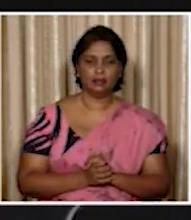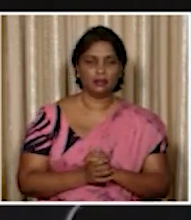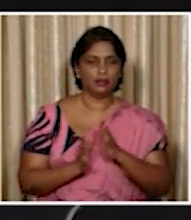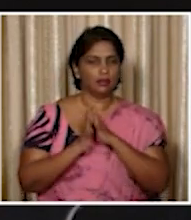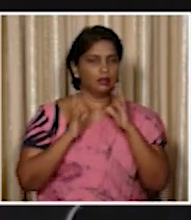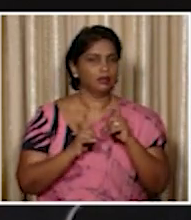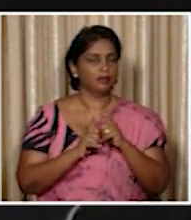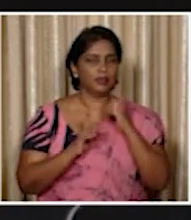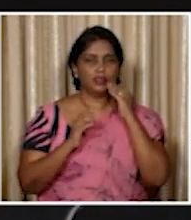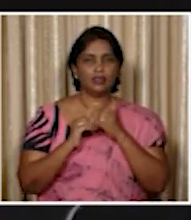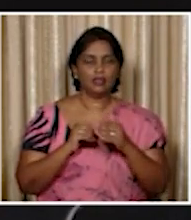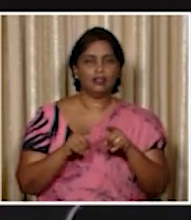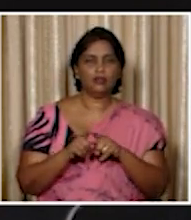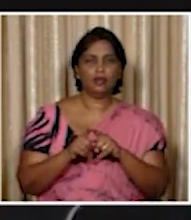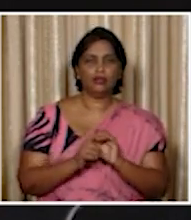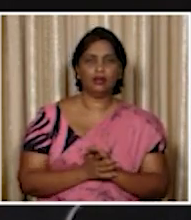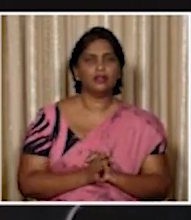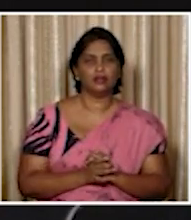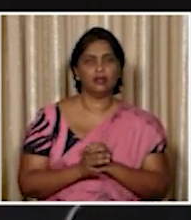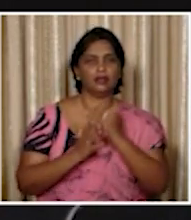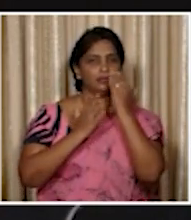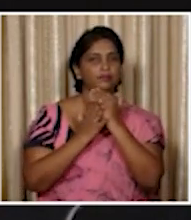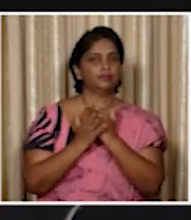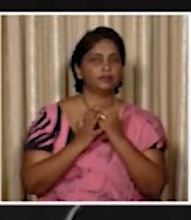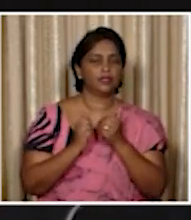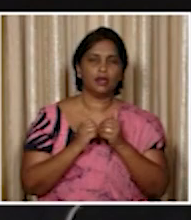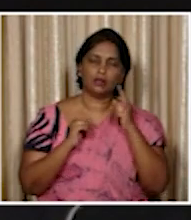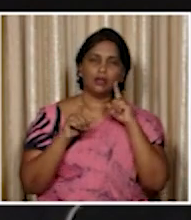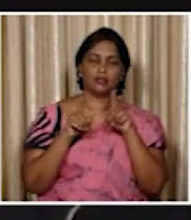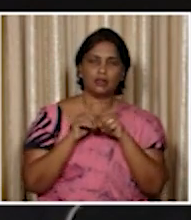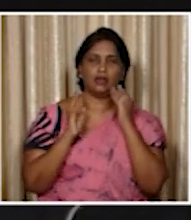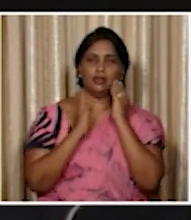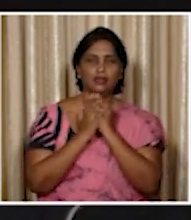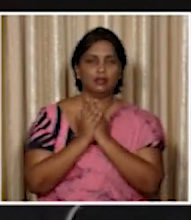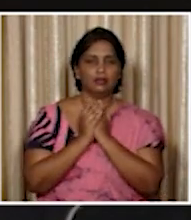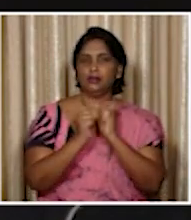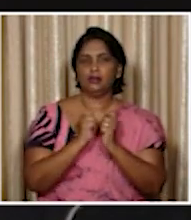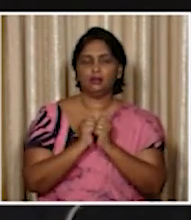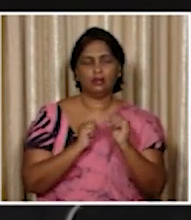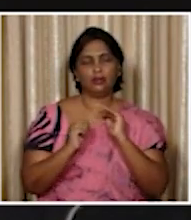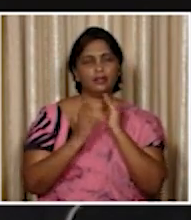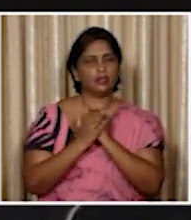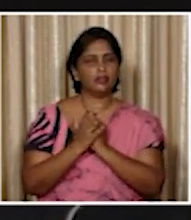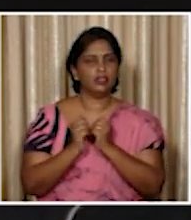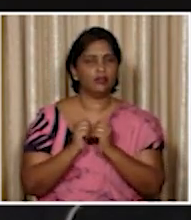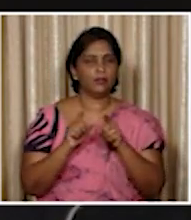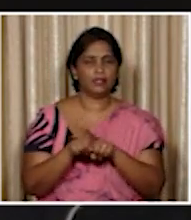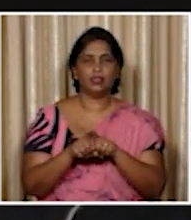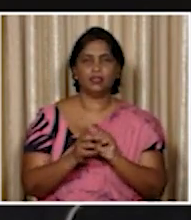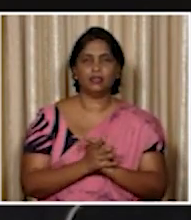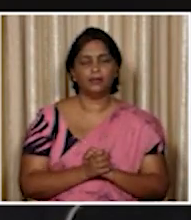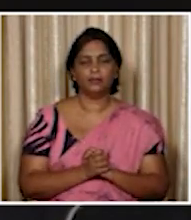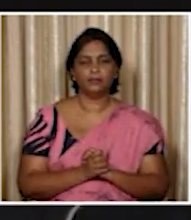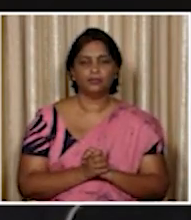hurry to push through with the amendments. Now, I would like to quote this, because they are about the manner in